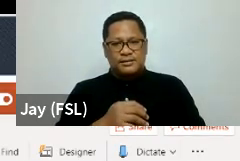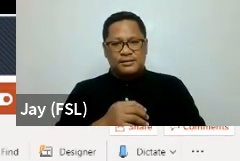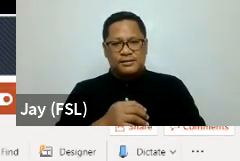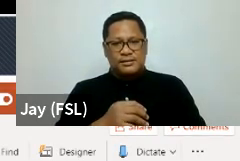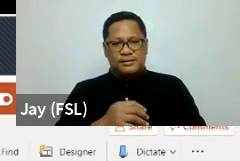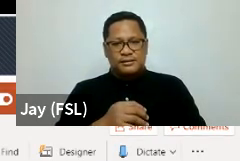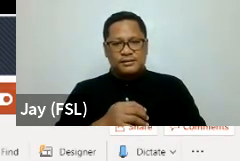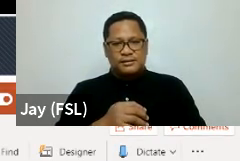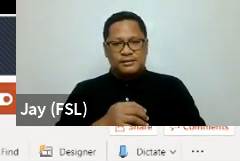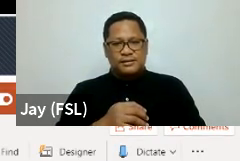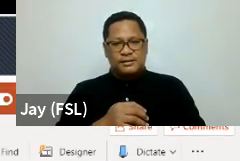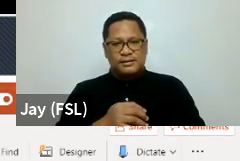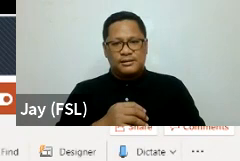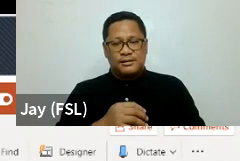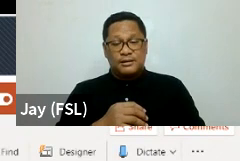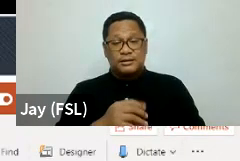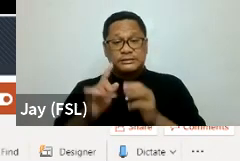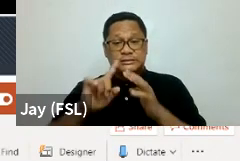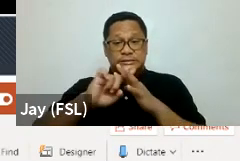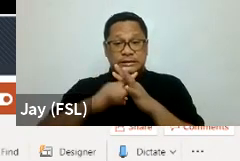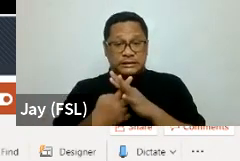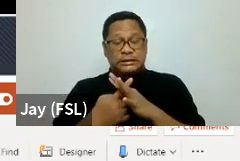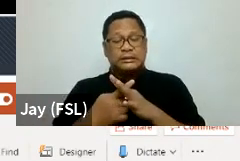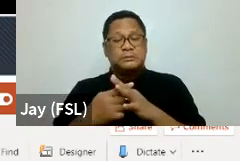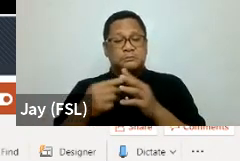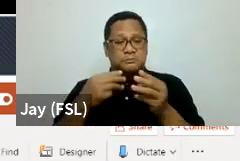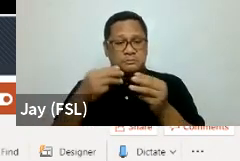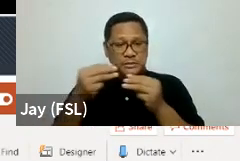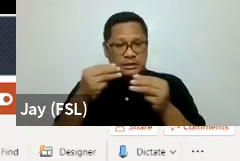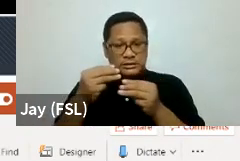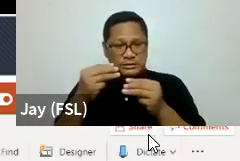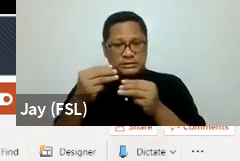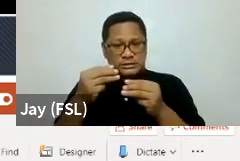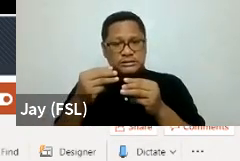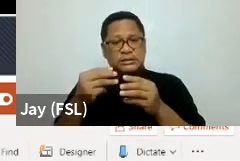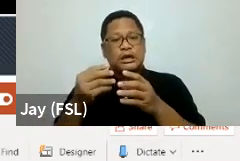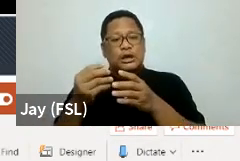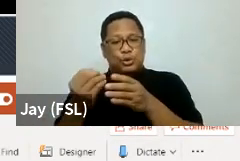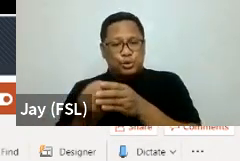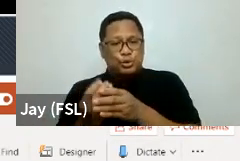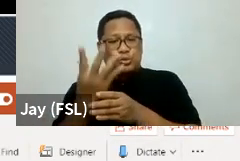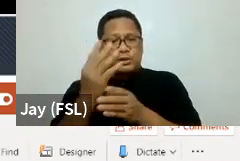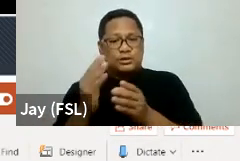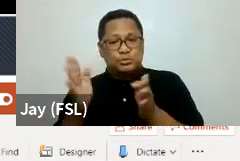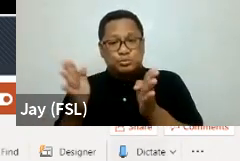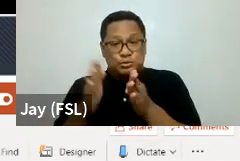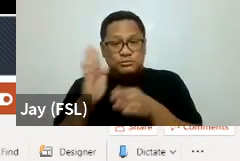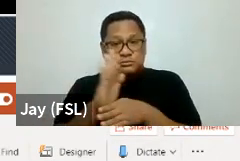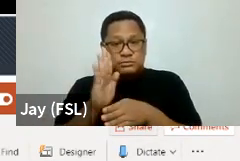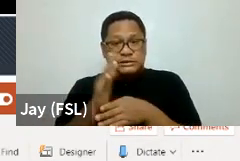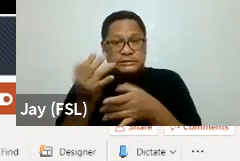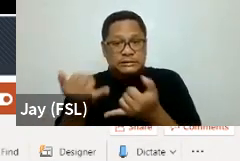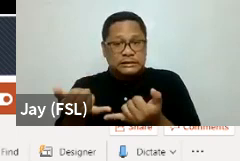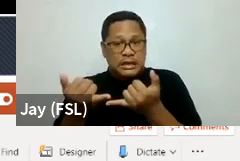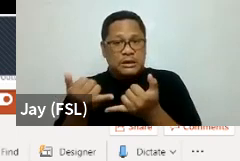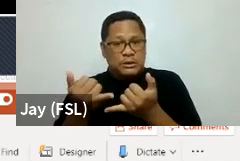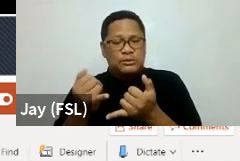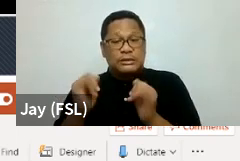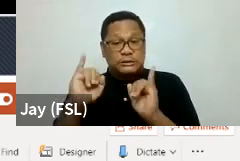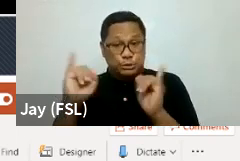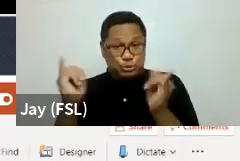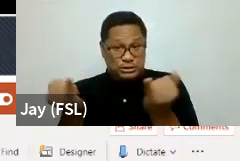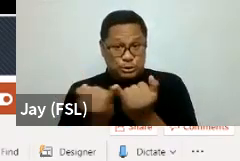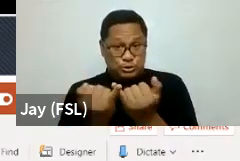Sige. Okay, so starting, managing, and growing a small business. For today, this is just an